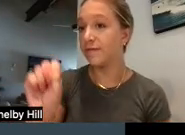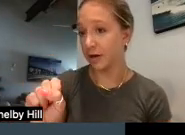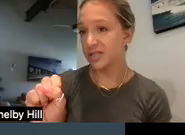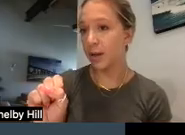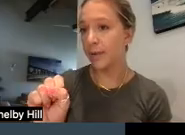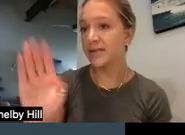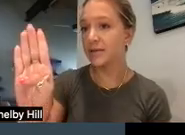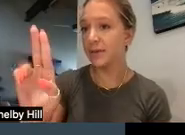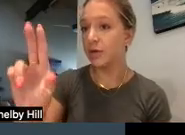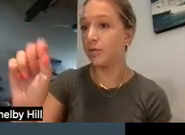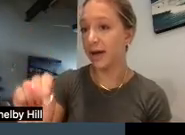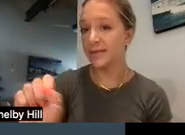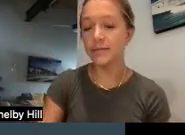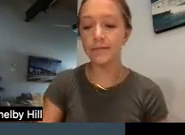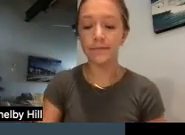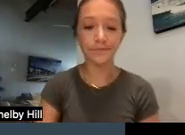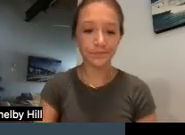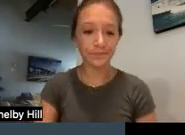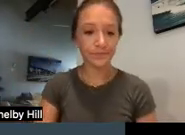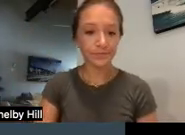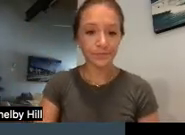just would finger spell bus, B-U-S.